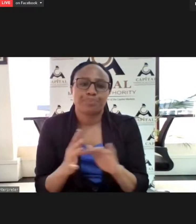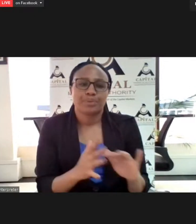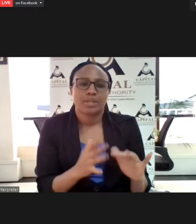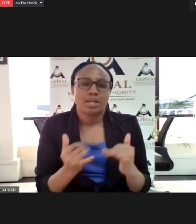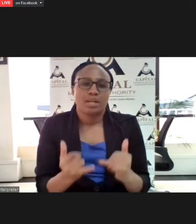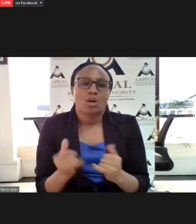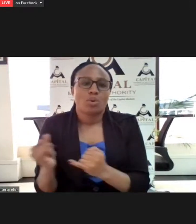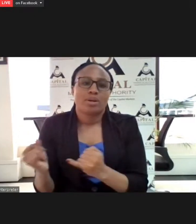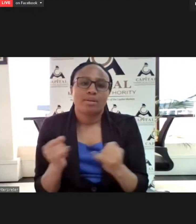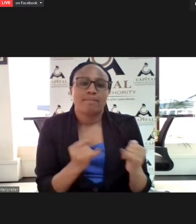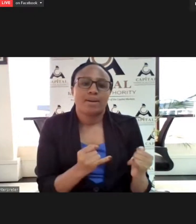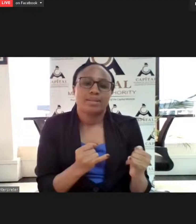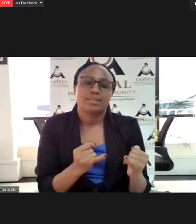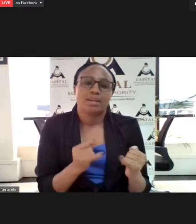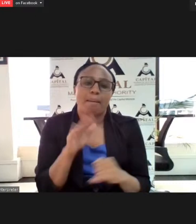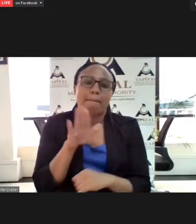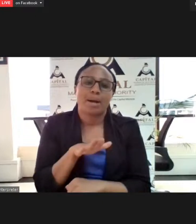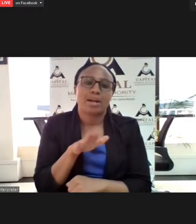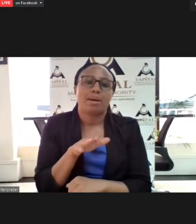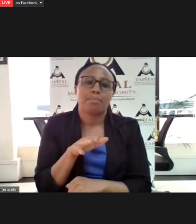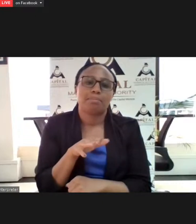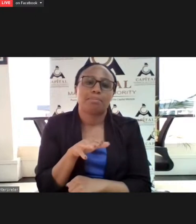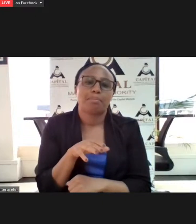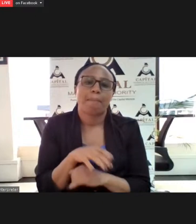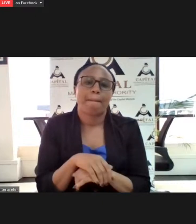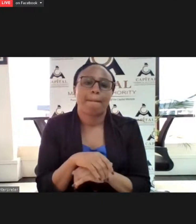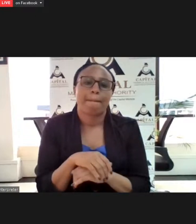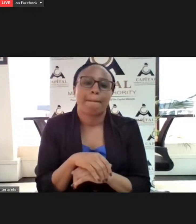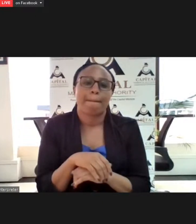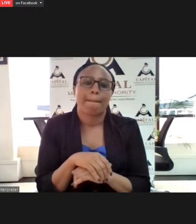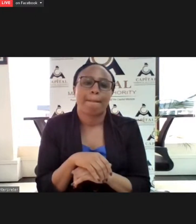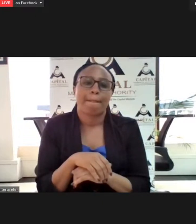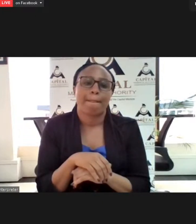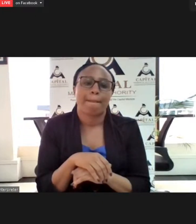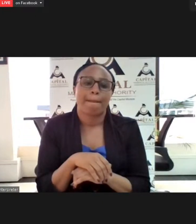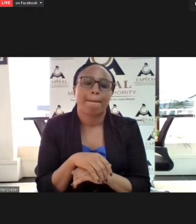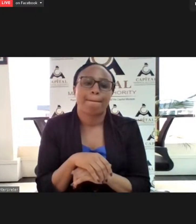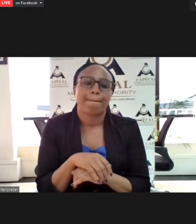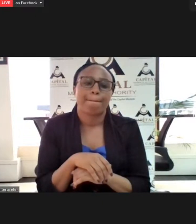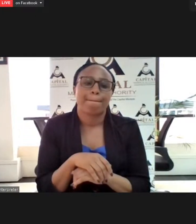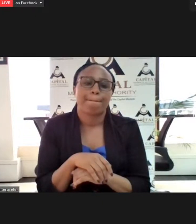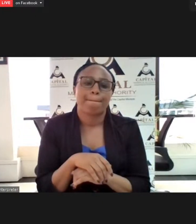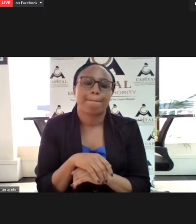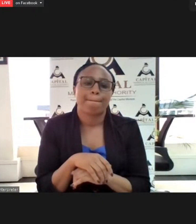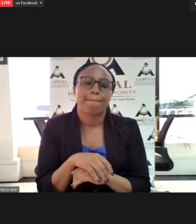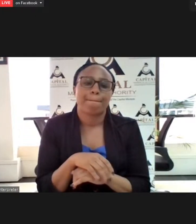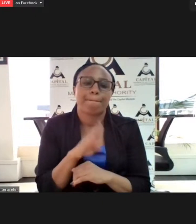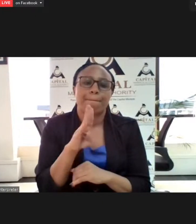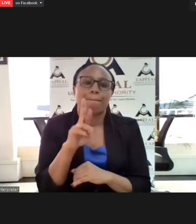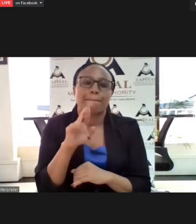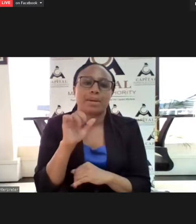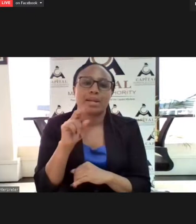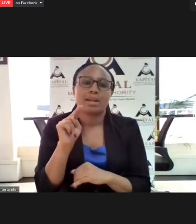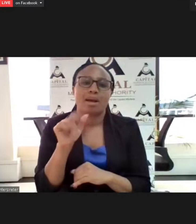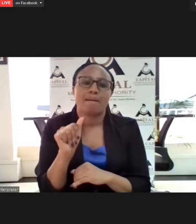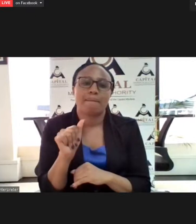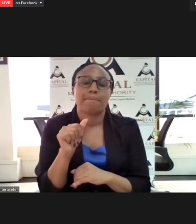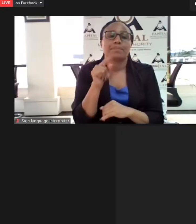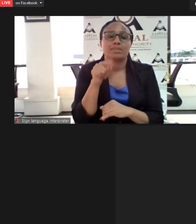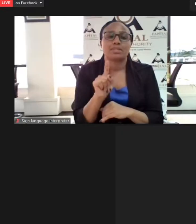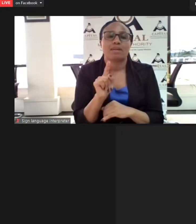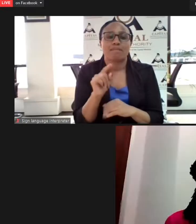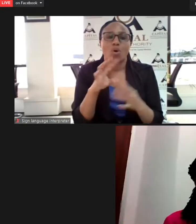Madam Rina Hicks. Rina Hicks is a corporate